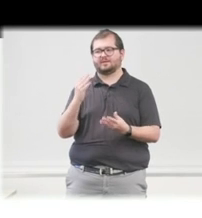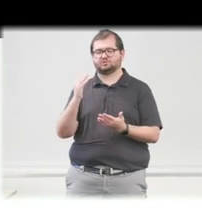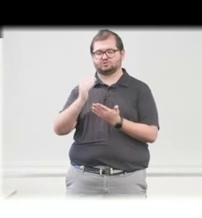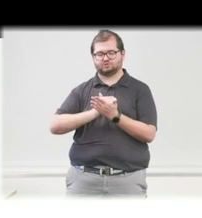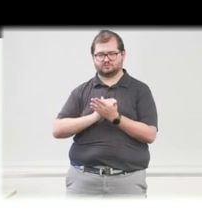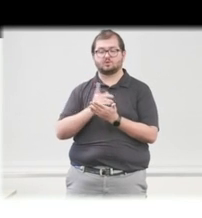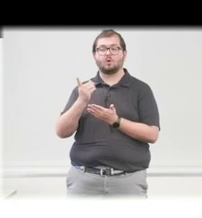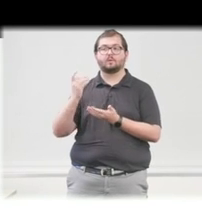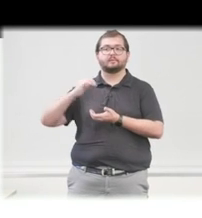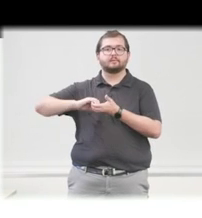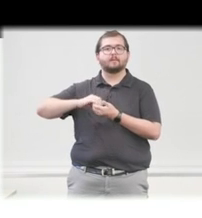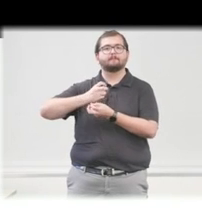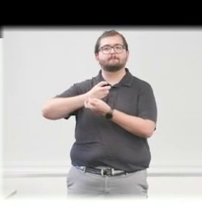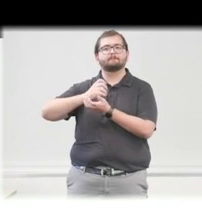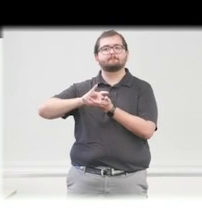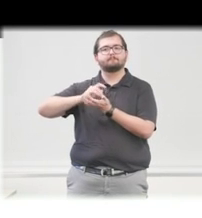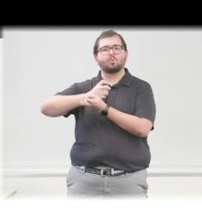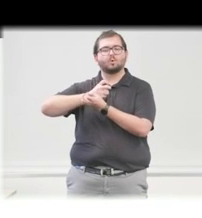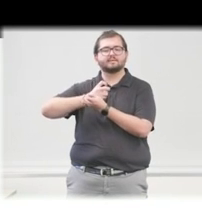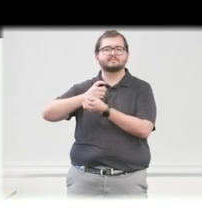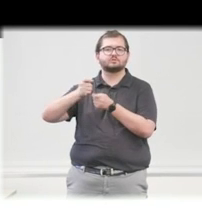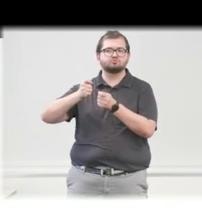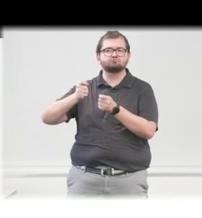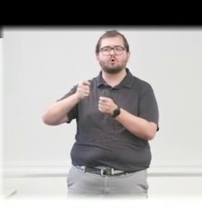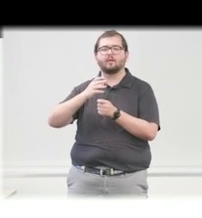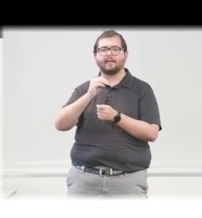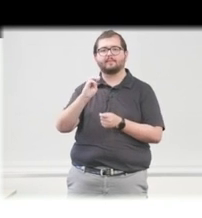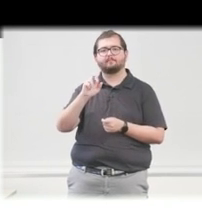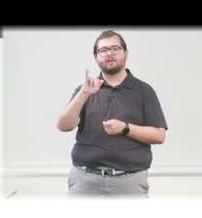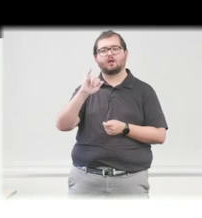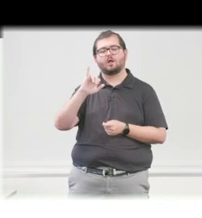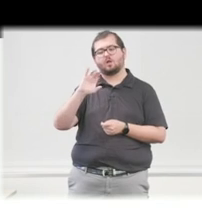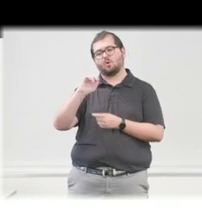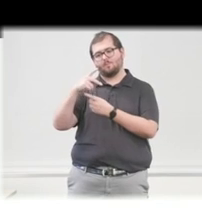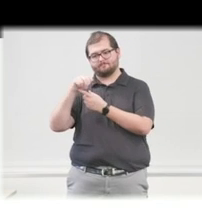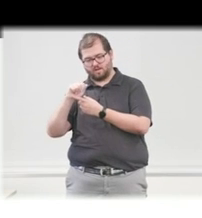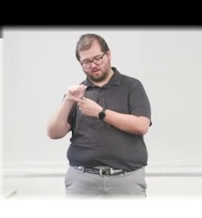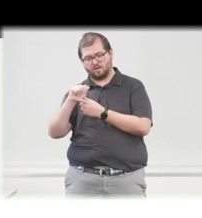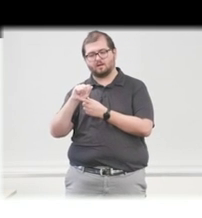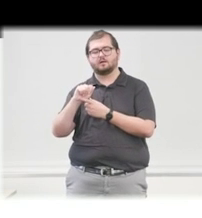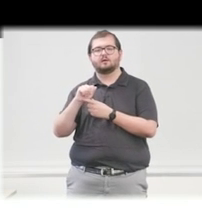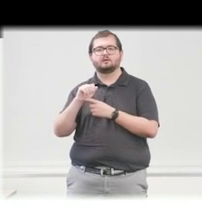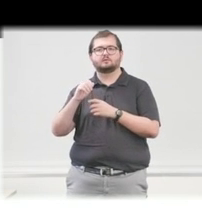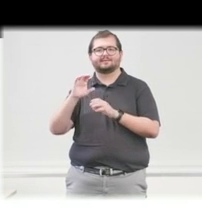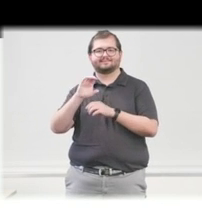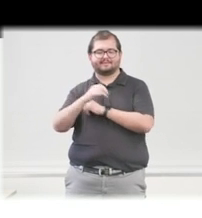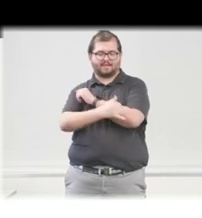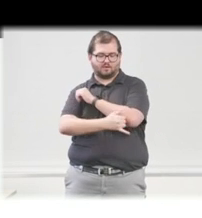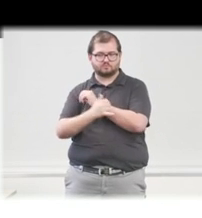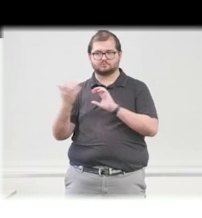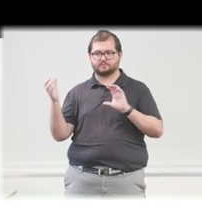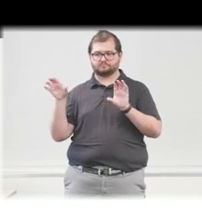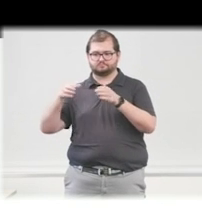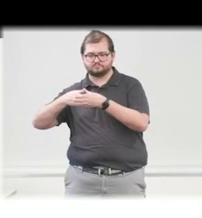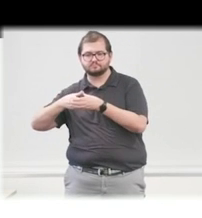Center, U of A, and Pima County Health Department to develop this, and it is designed to be something very specific that providers can